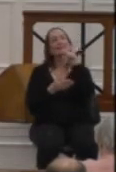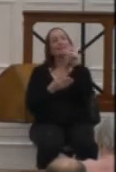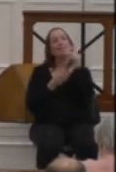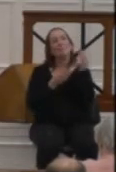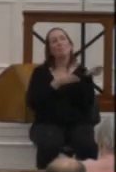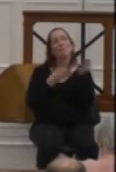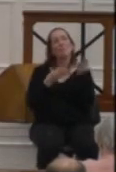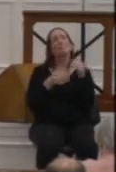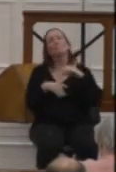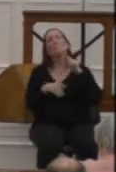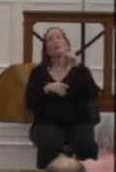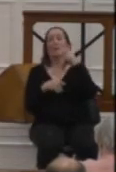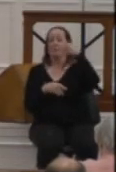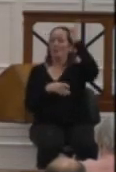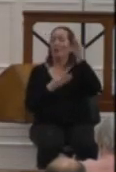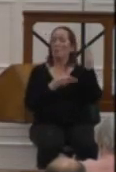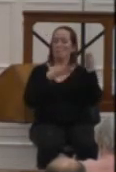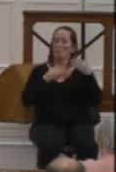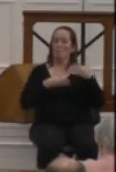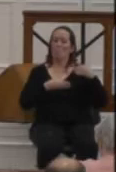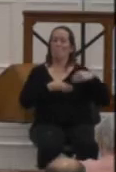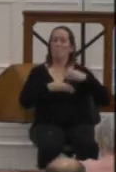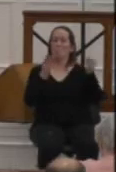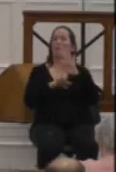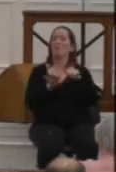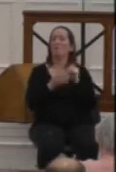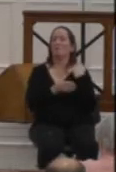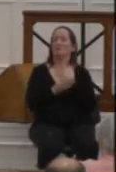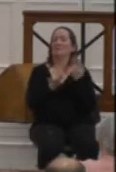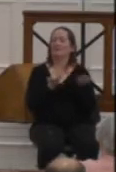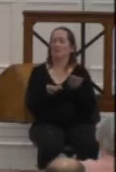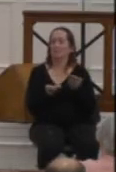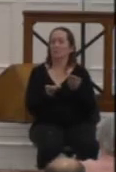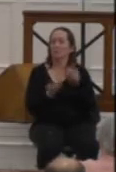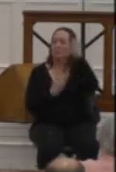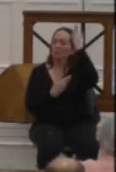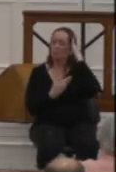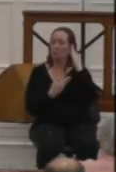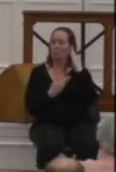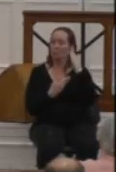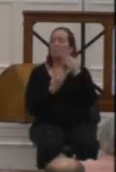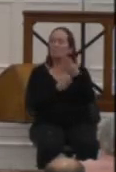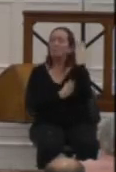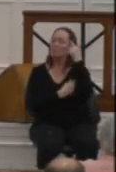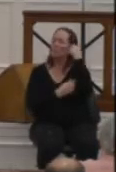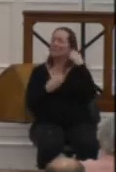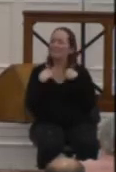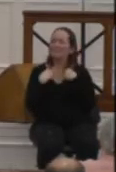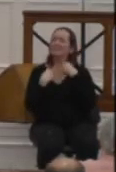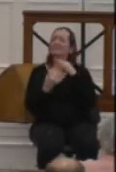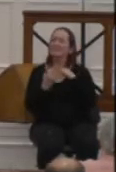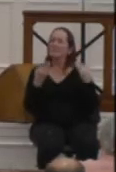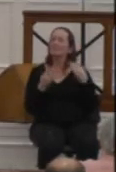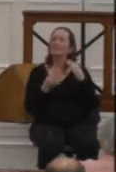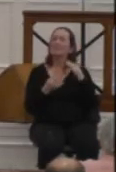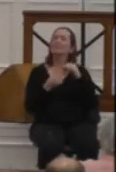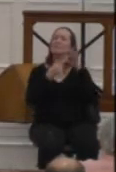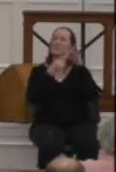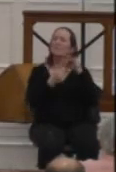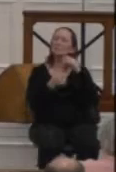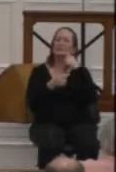here for a specific purpose because He had something to say to you. Please do not get out those doors